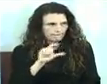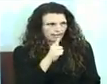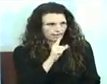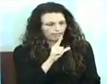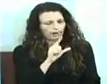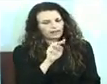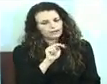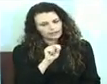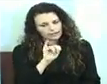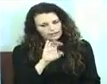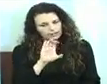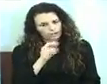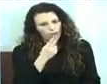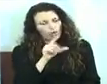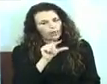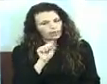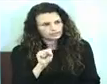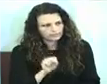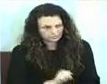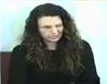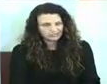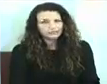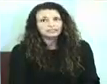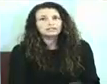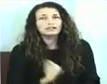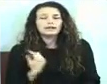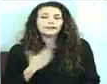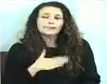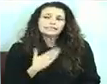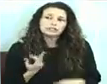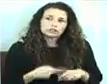Will you join me in prayer?